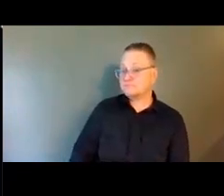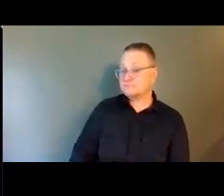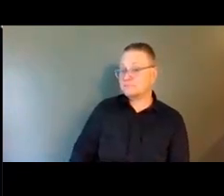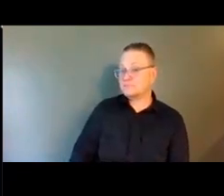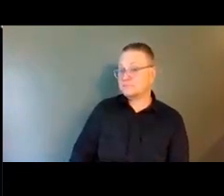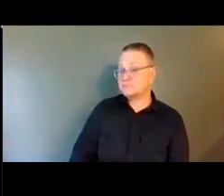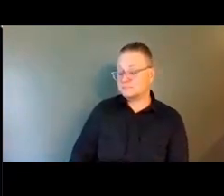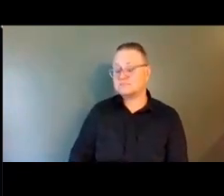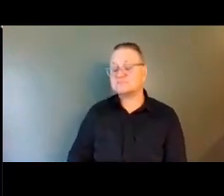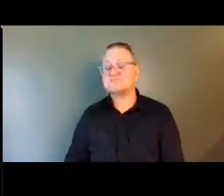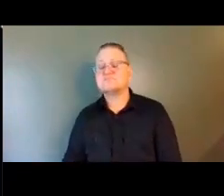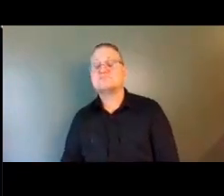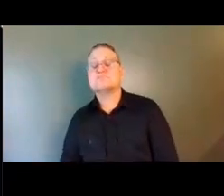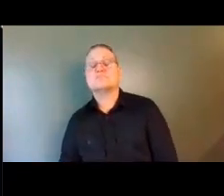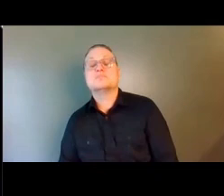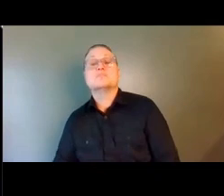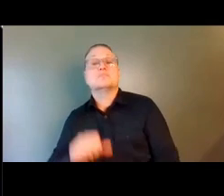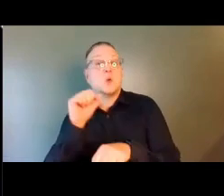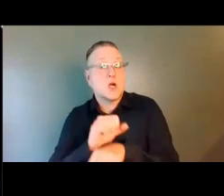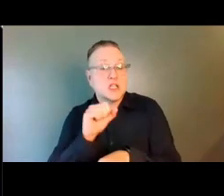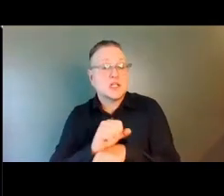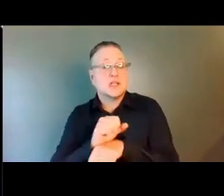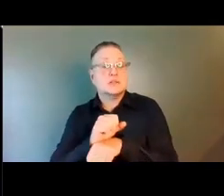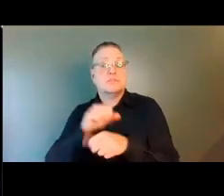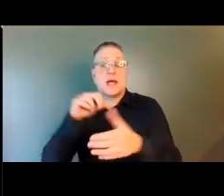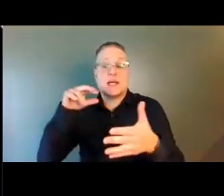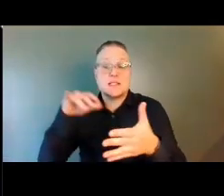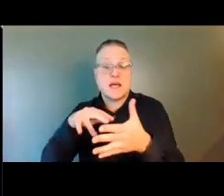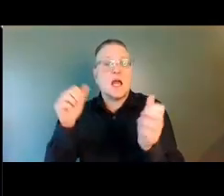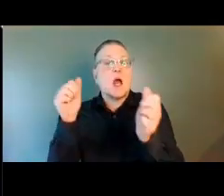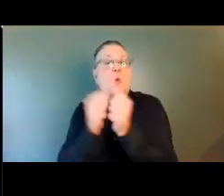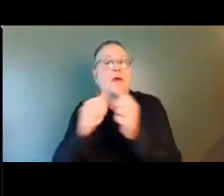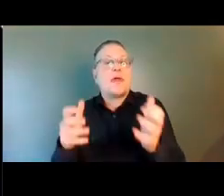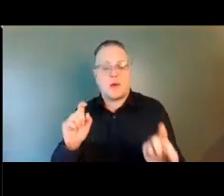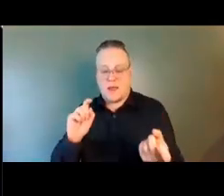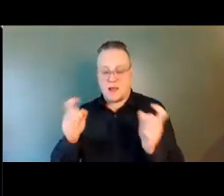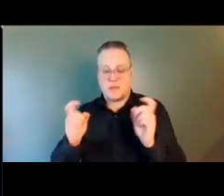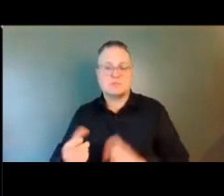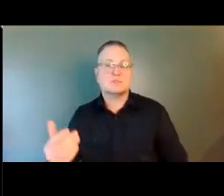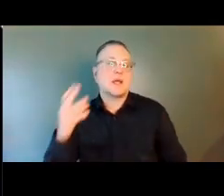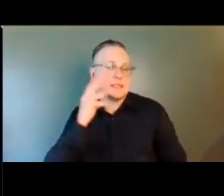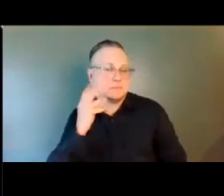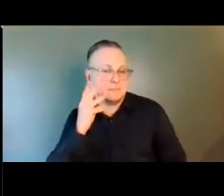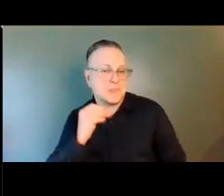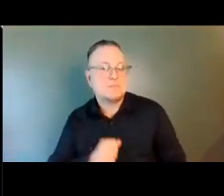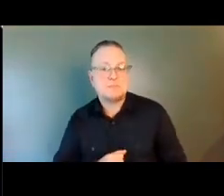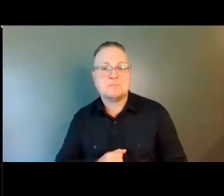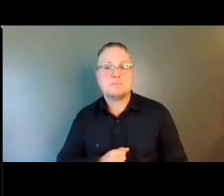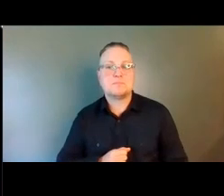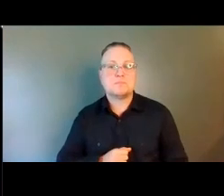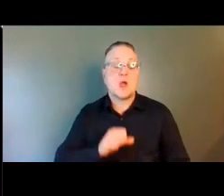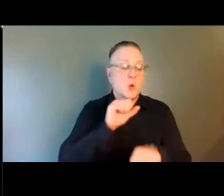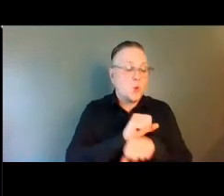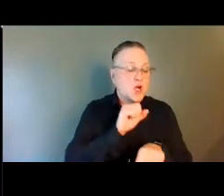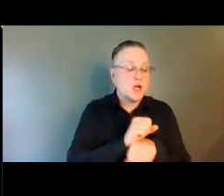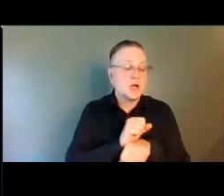I know what it's like to study and to work without accommodations in place. And I know what it's like to study and to work without disclosure